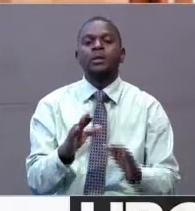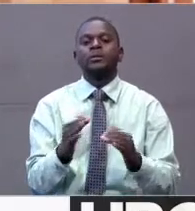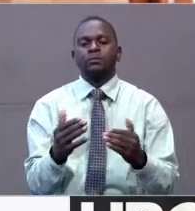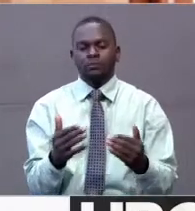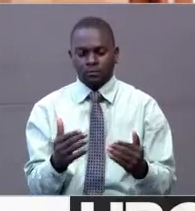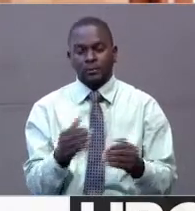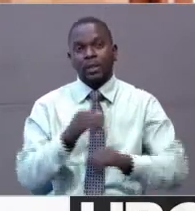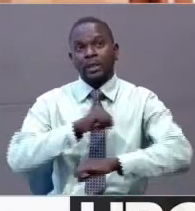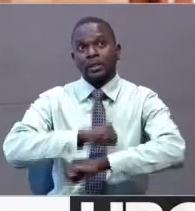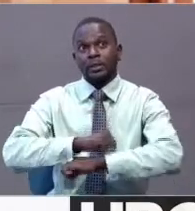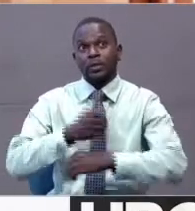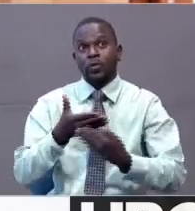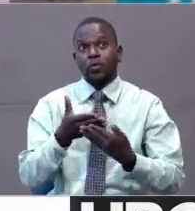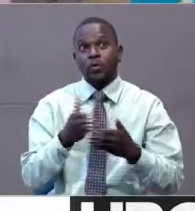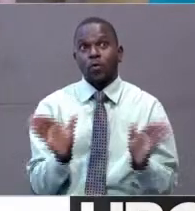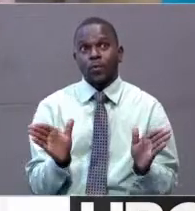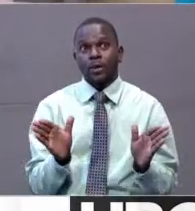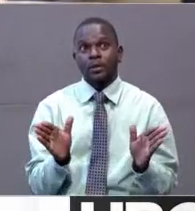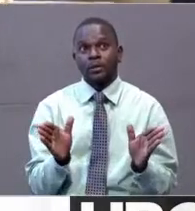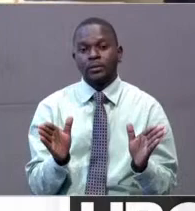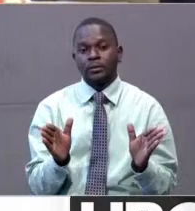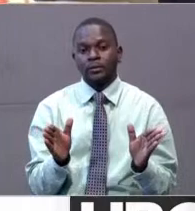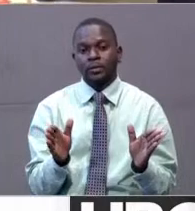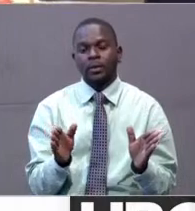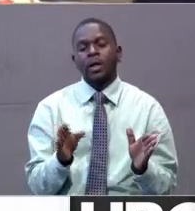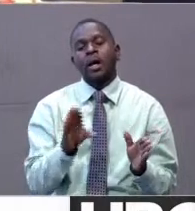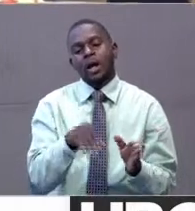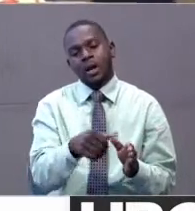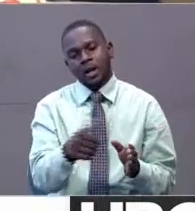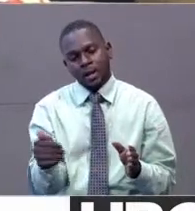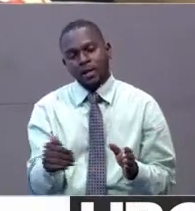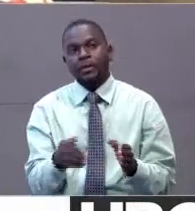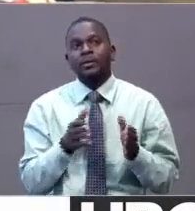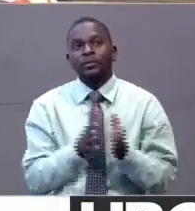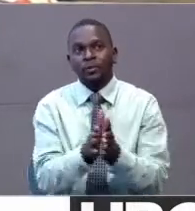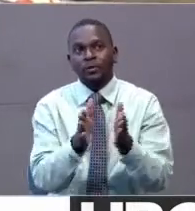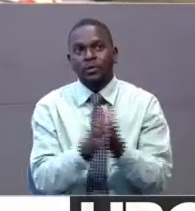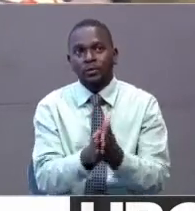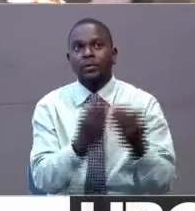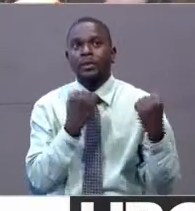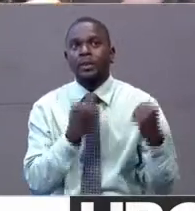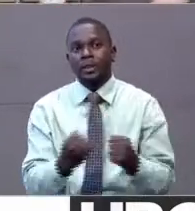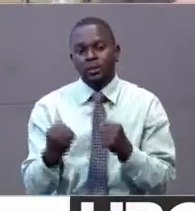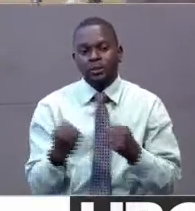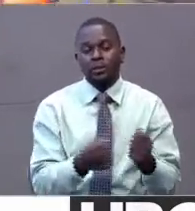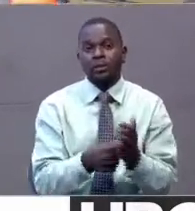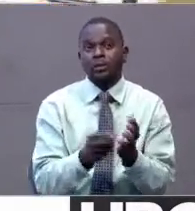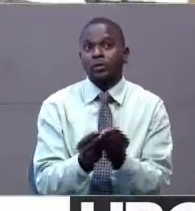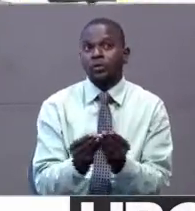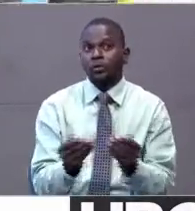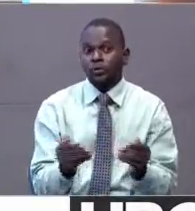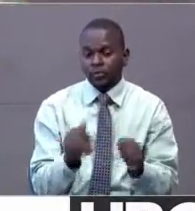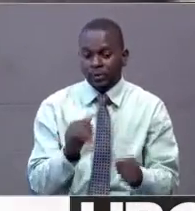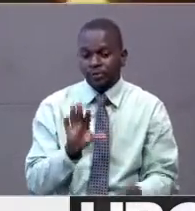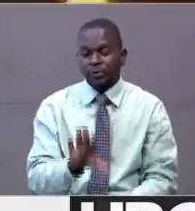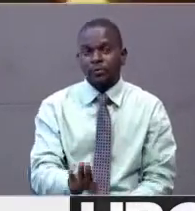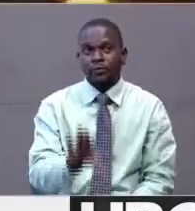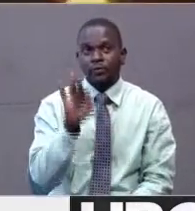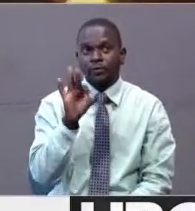let the schools be open. But other than enumerate challenges, solutions have to be